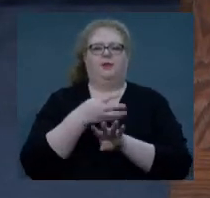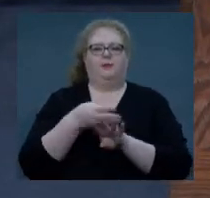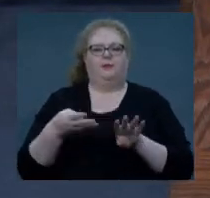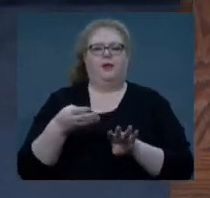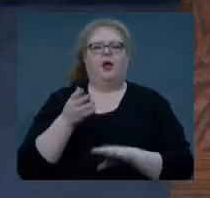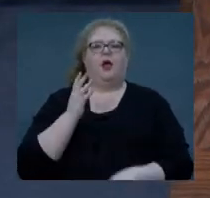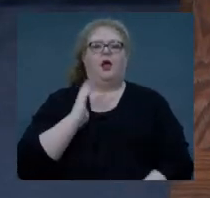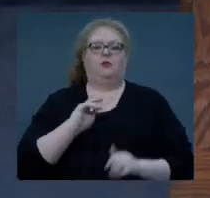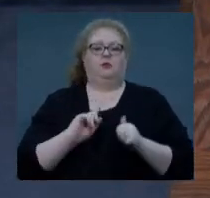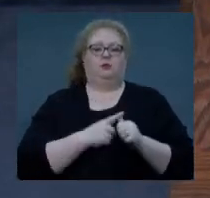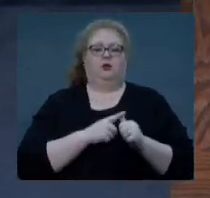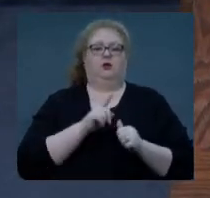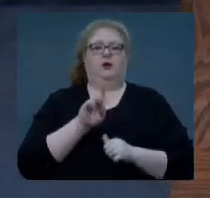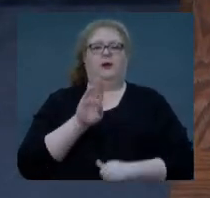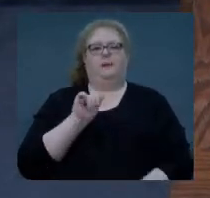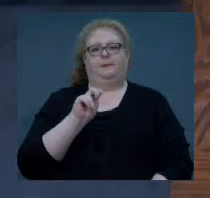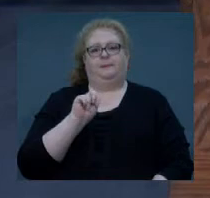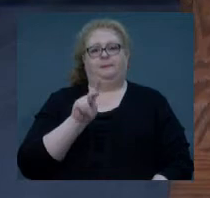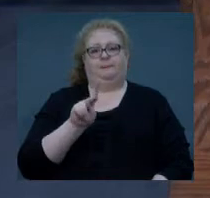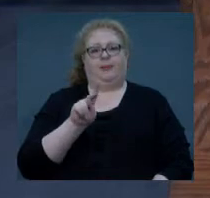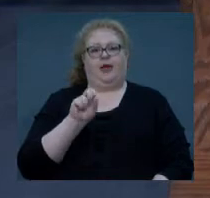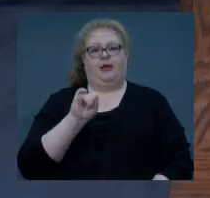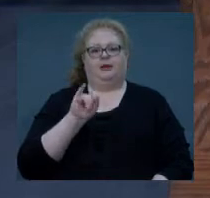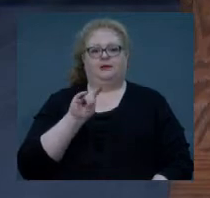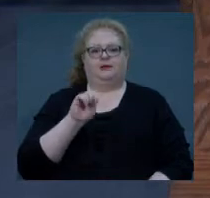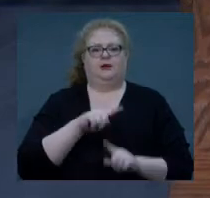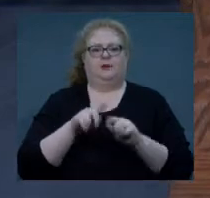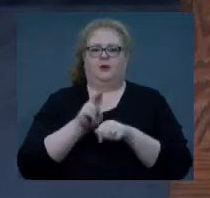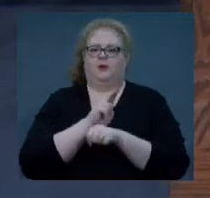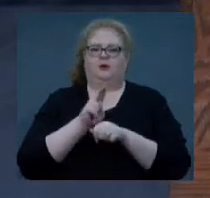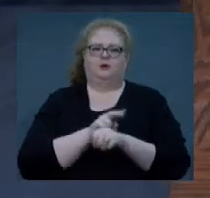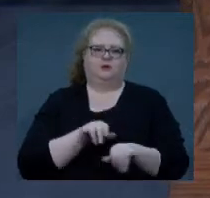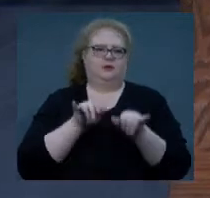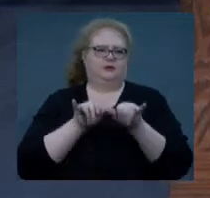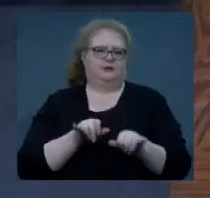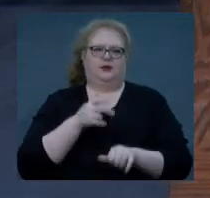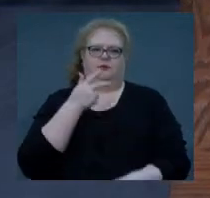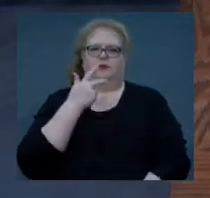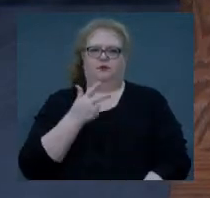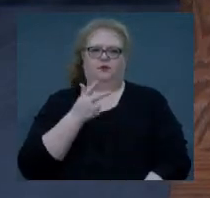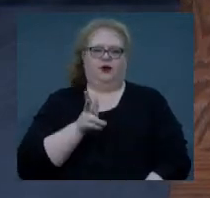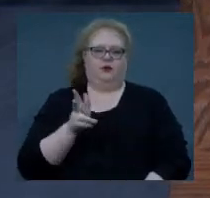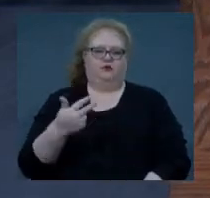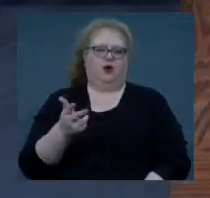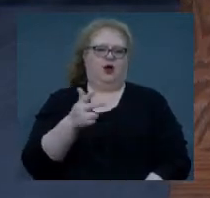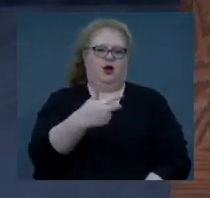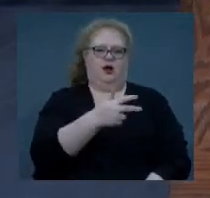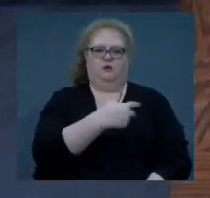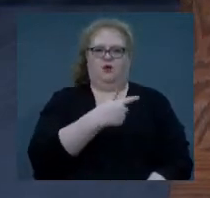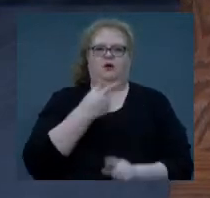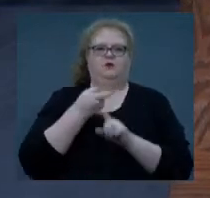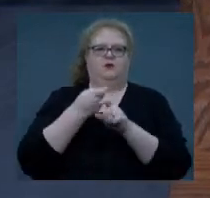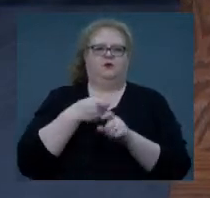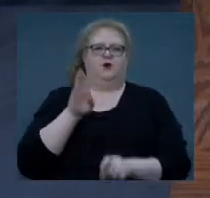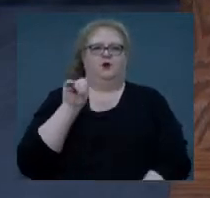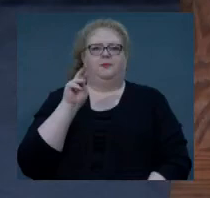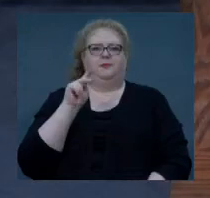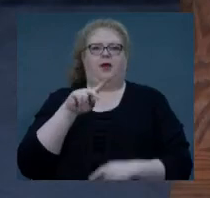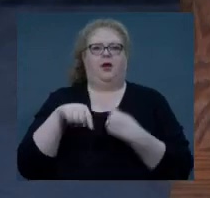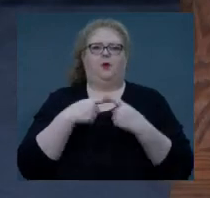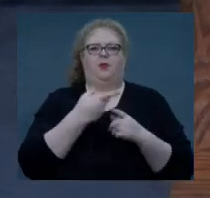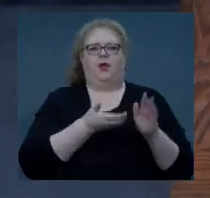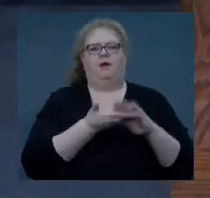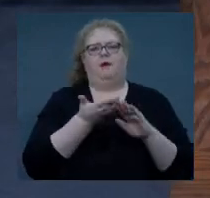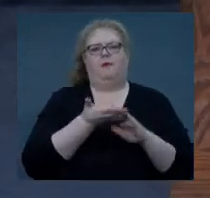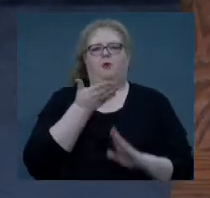site. We're using all the same three driveways that the bank used when they operated a bank site at this location. One